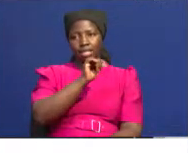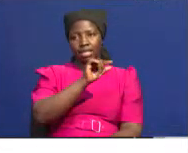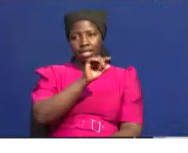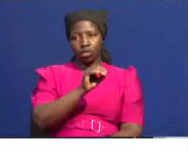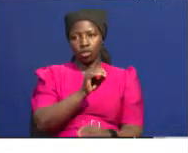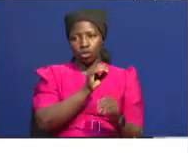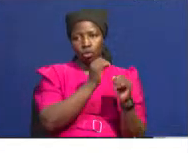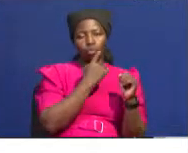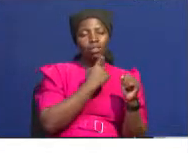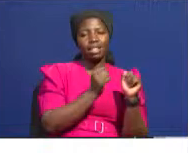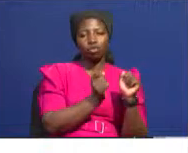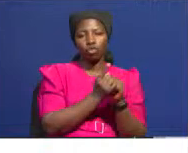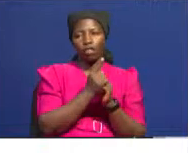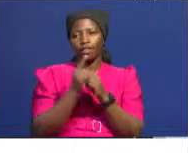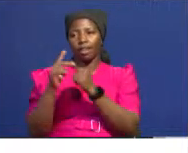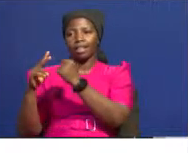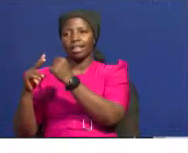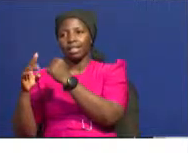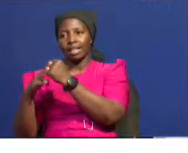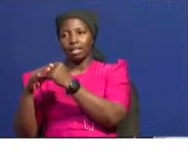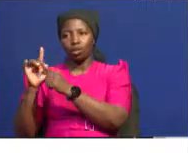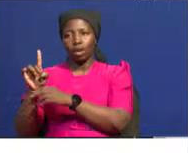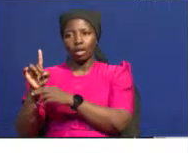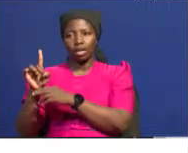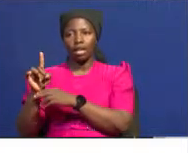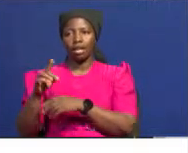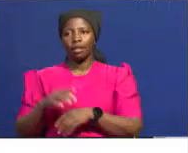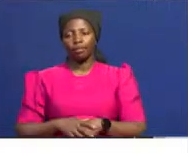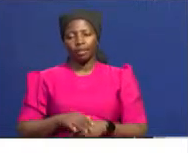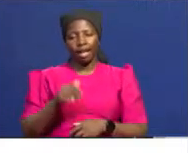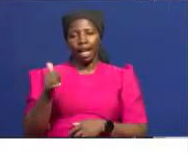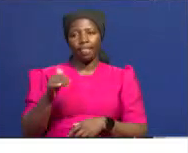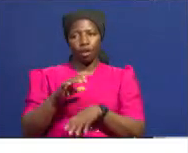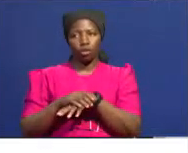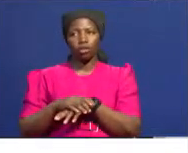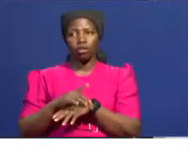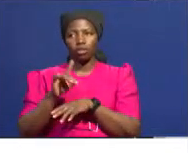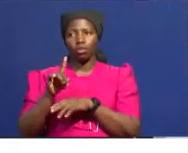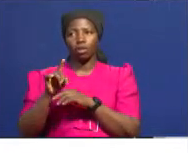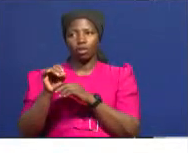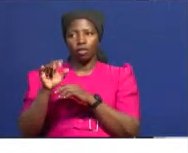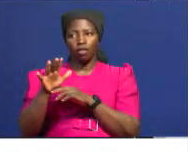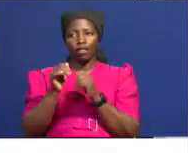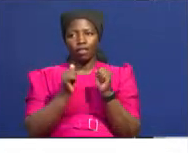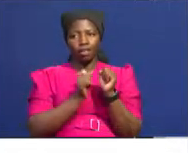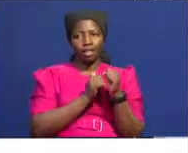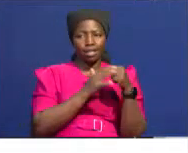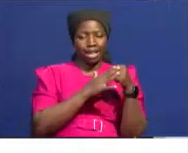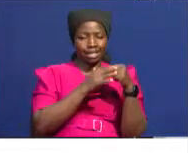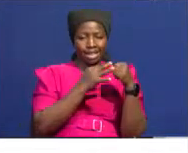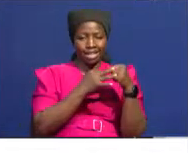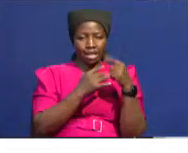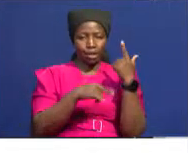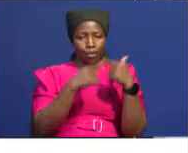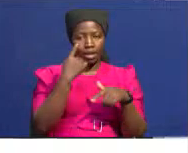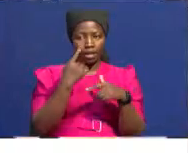while the Pelicans claimed a 105-98 win over Sacramento Kings. Some of the